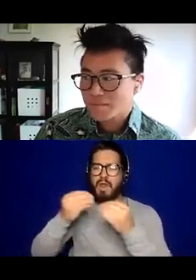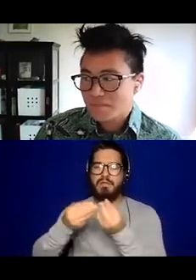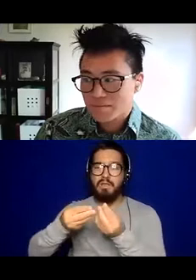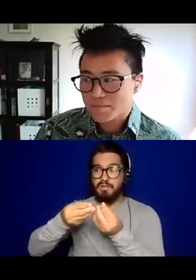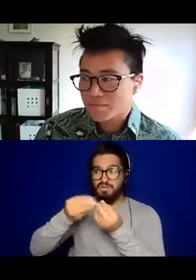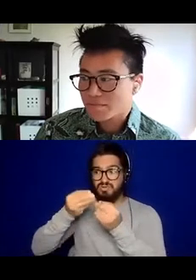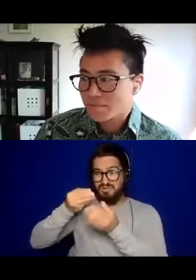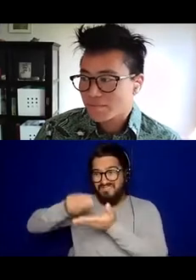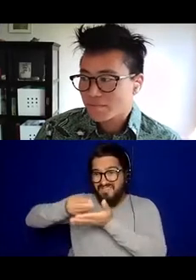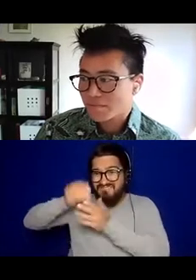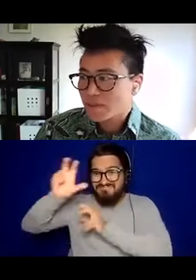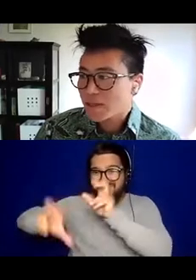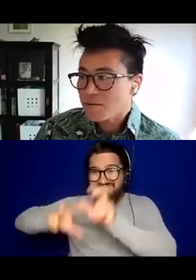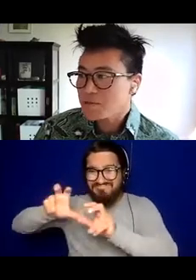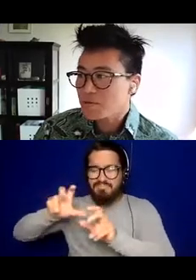that spreads.